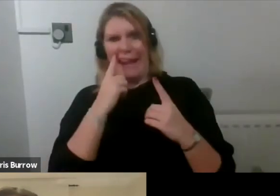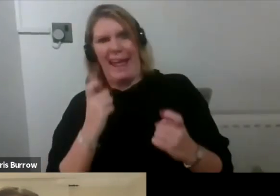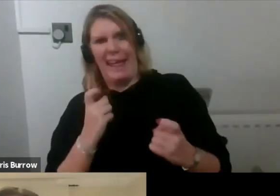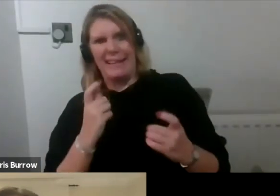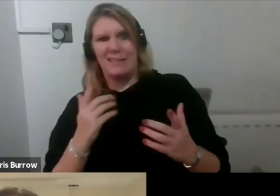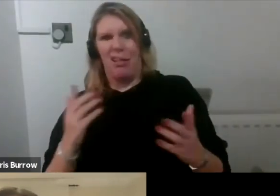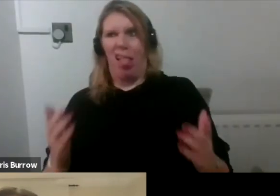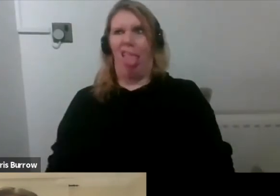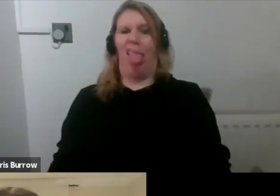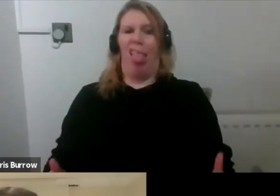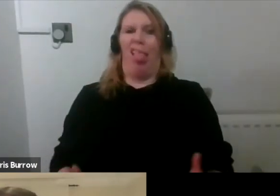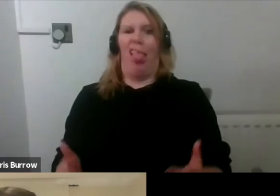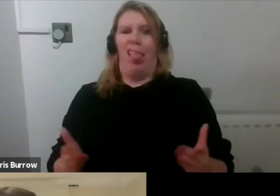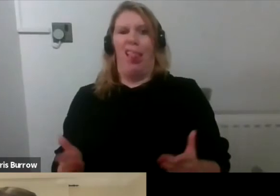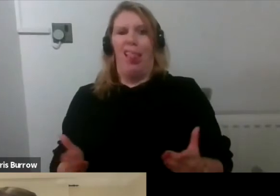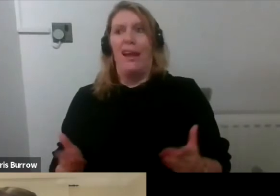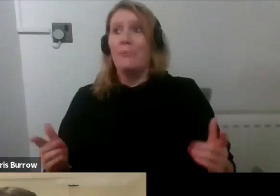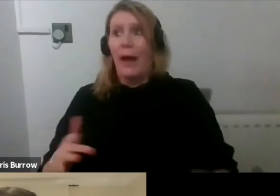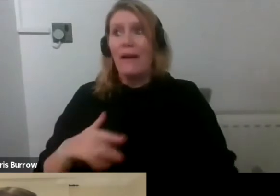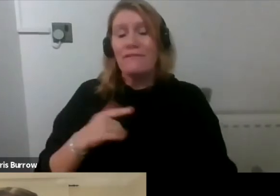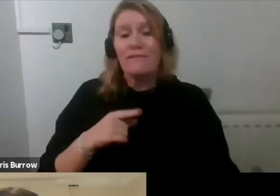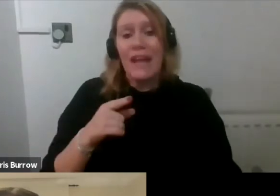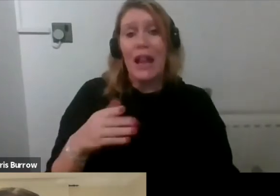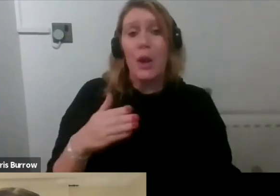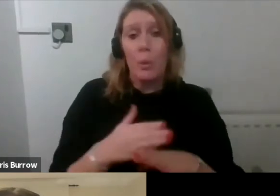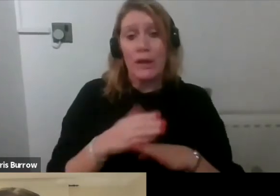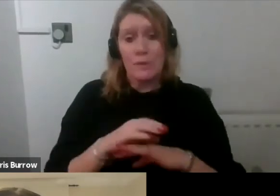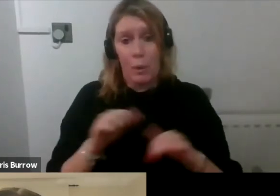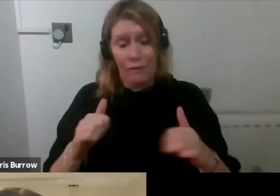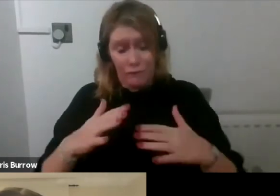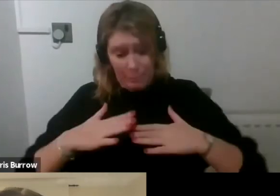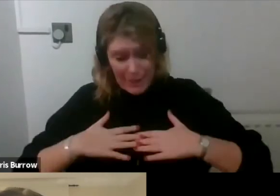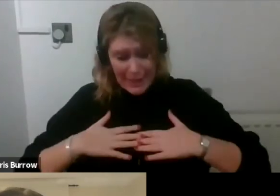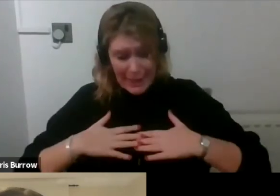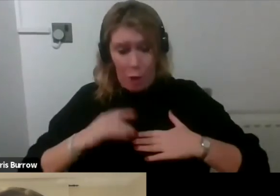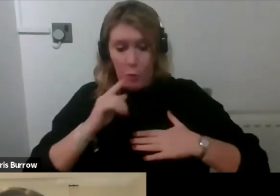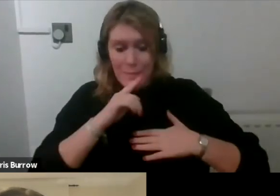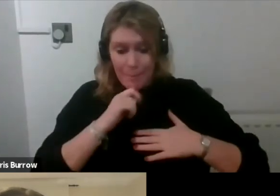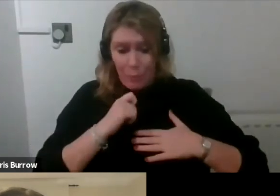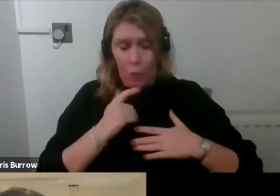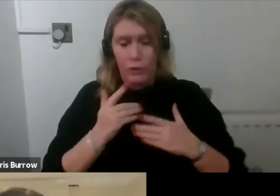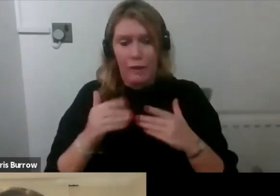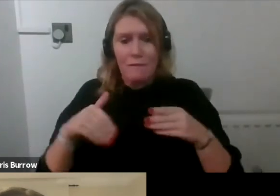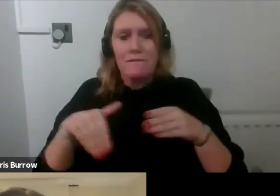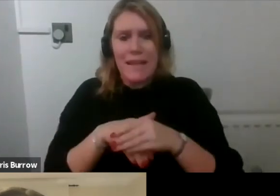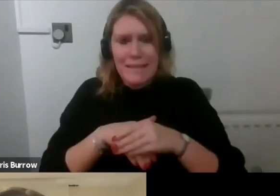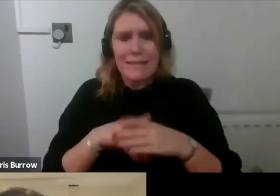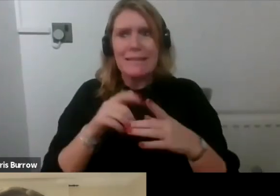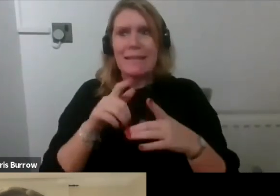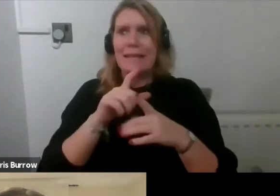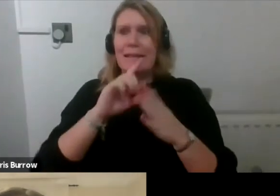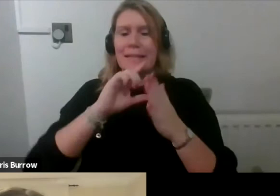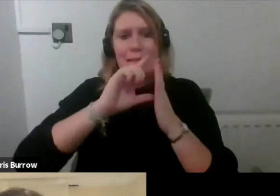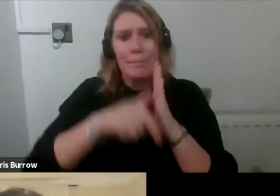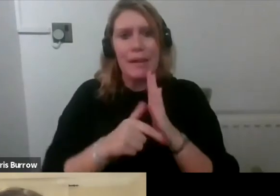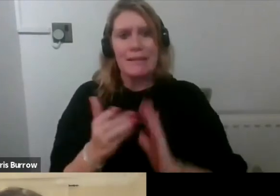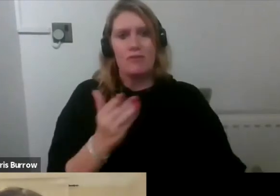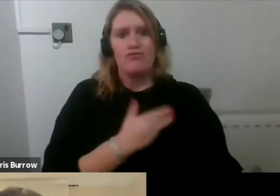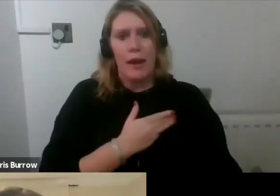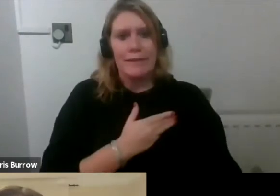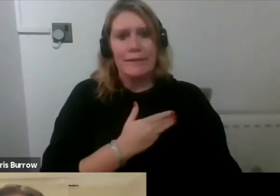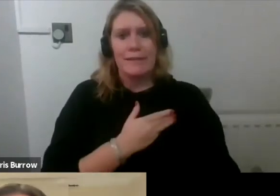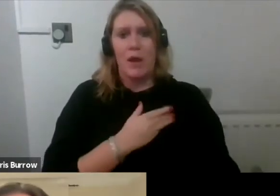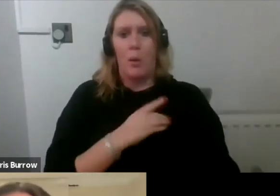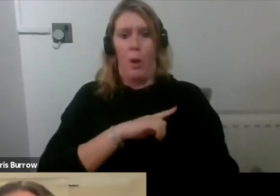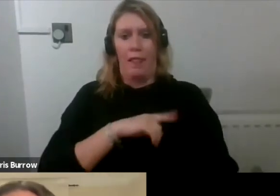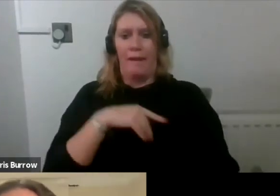works for me, and the sort of people who are invested in disability rights, arts, culture, who are into this sort of thing, they've all got an opinion on